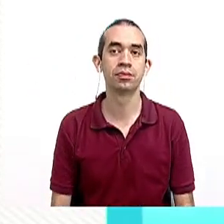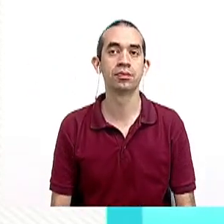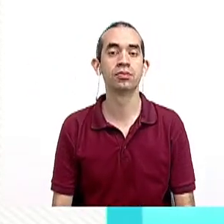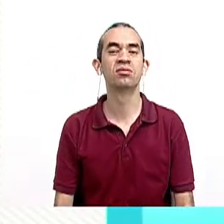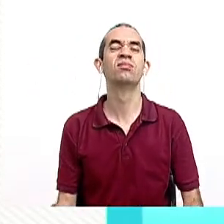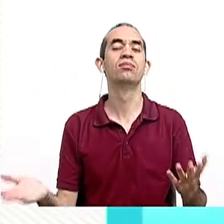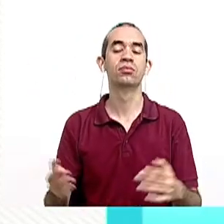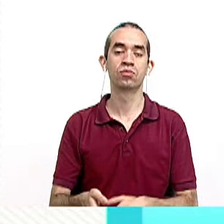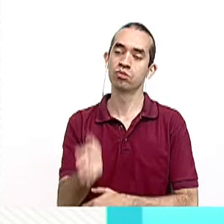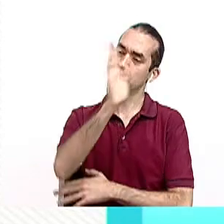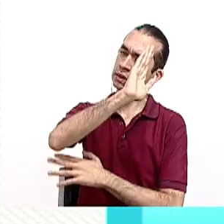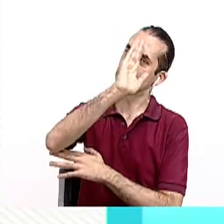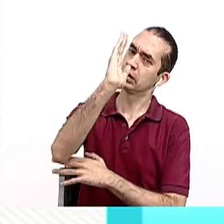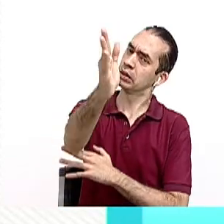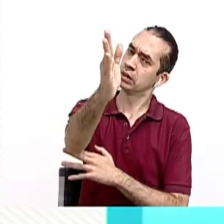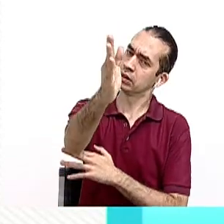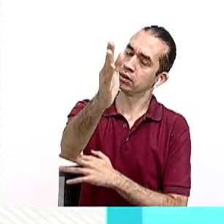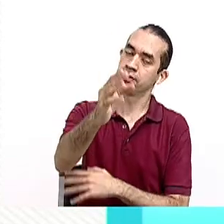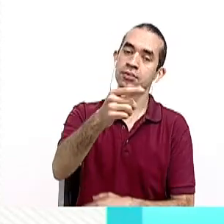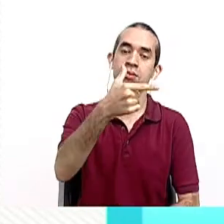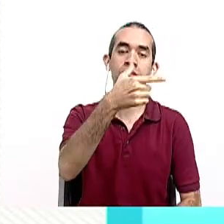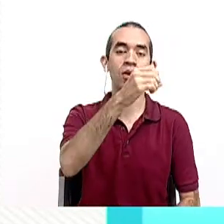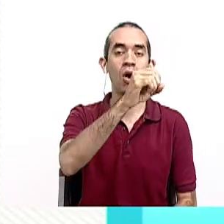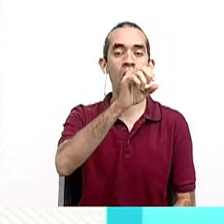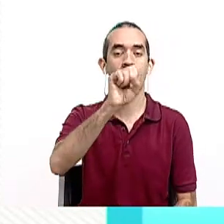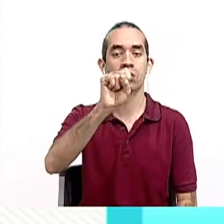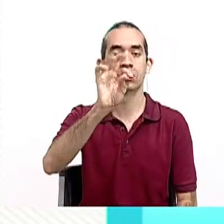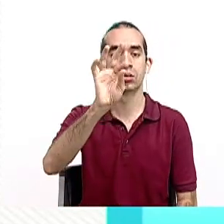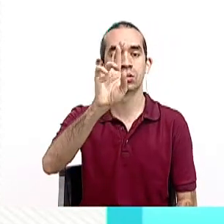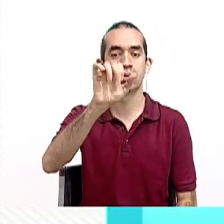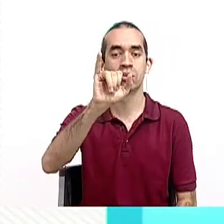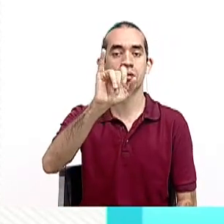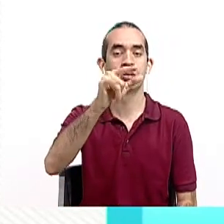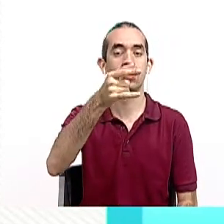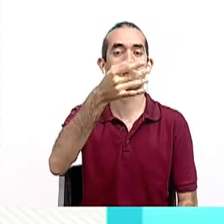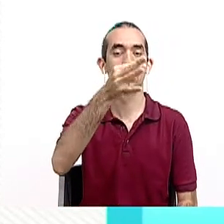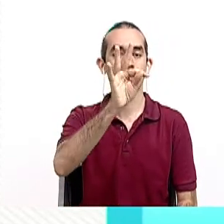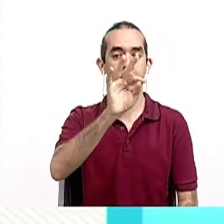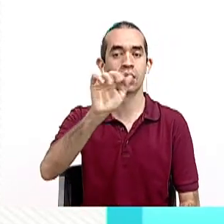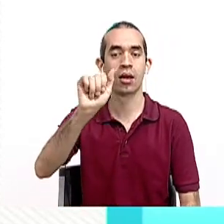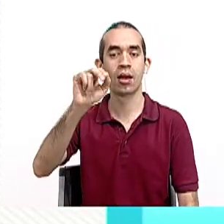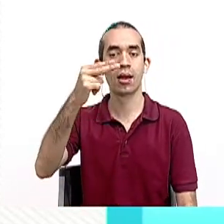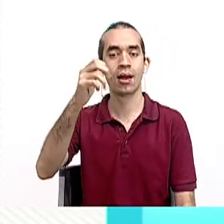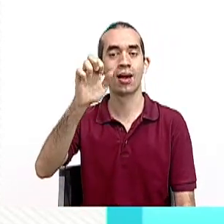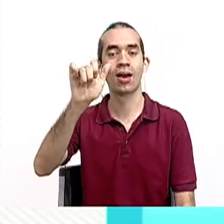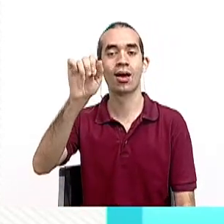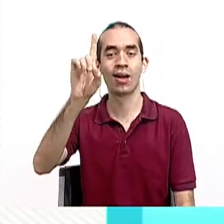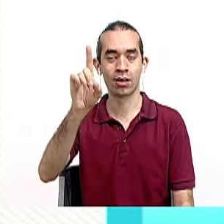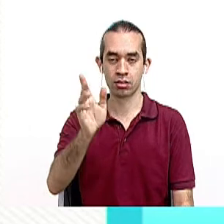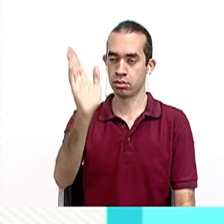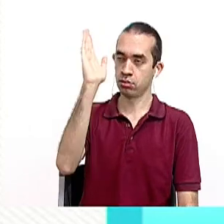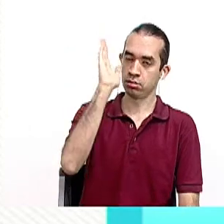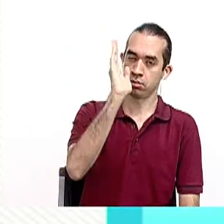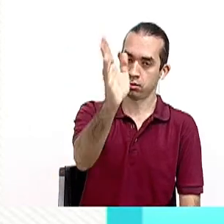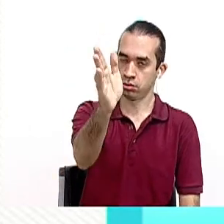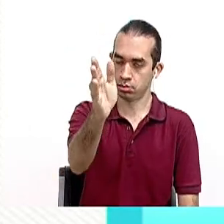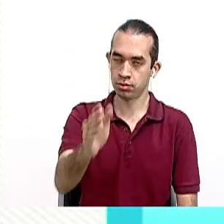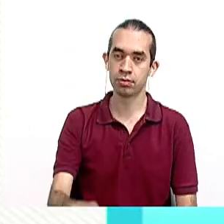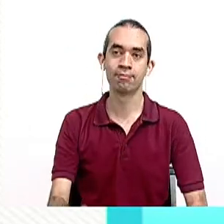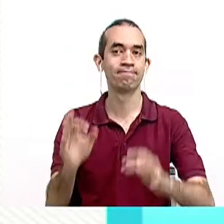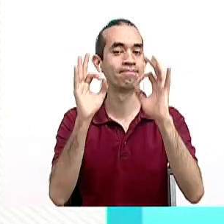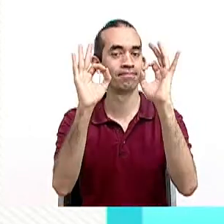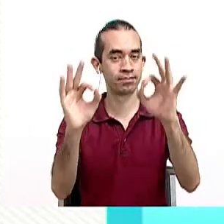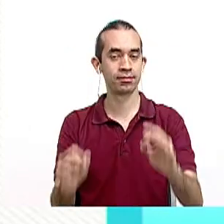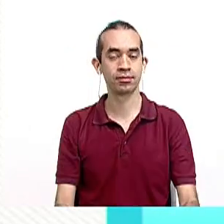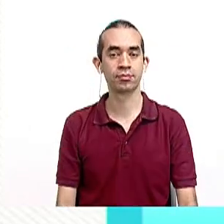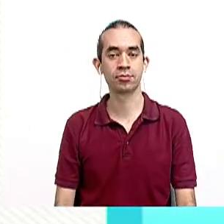have also go straight ahead. Okay, so that is go straight ahead. Very